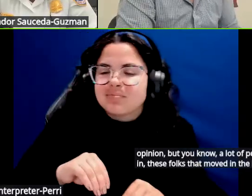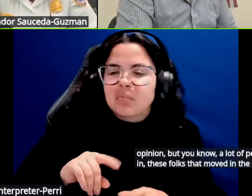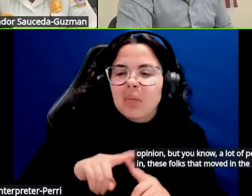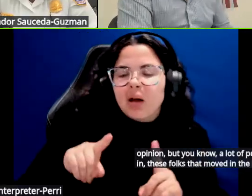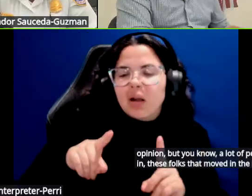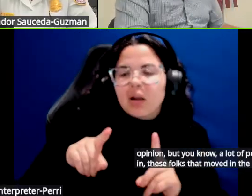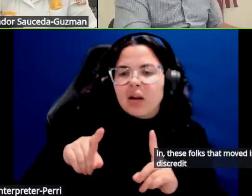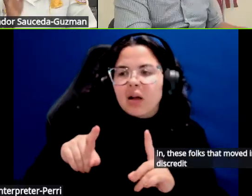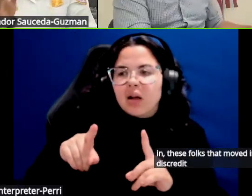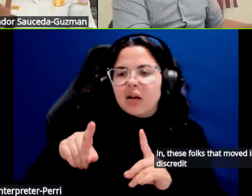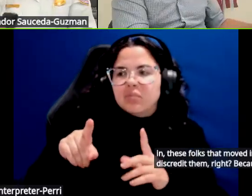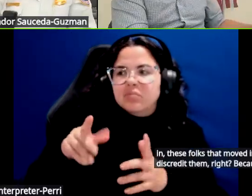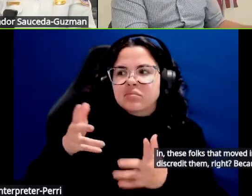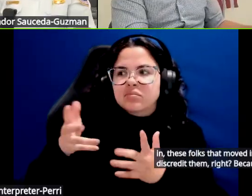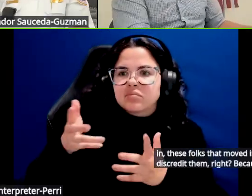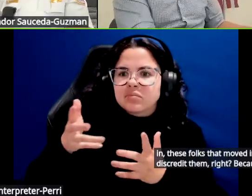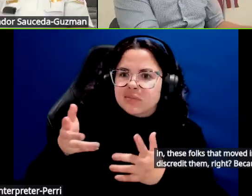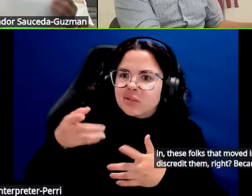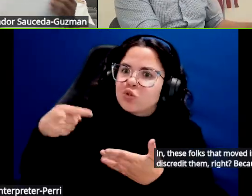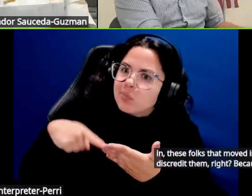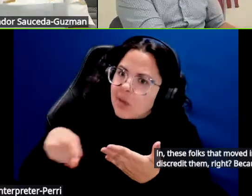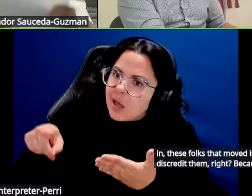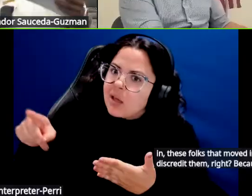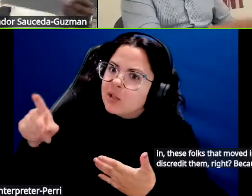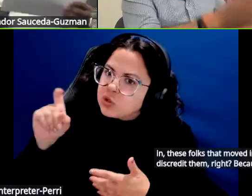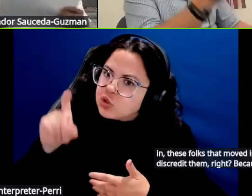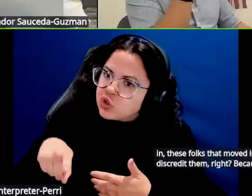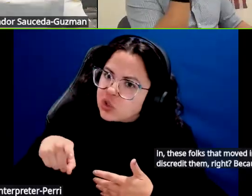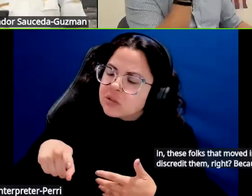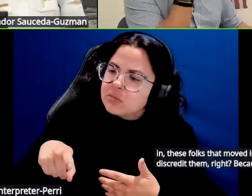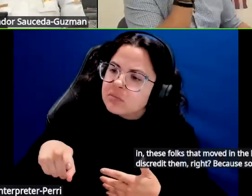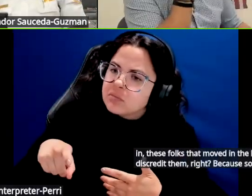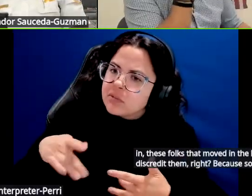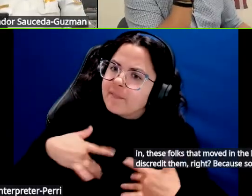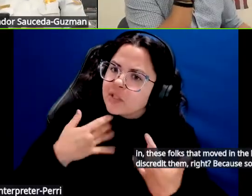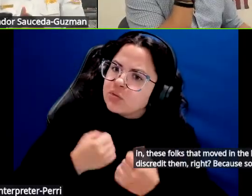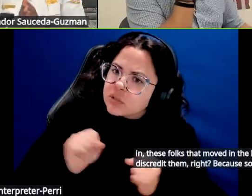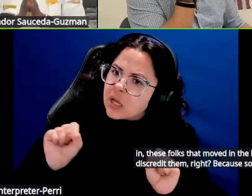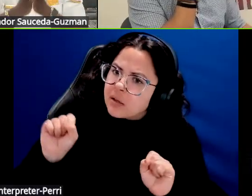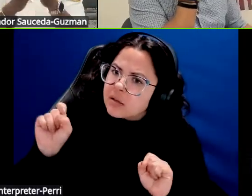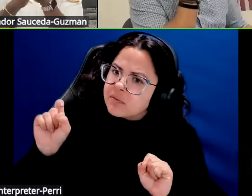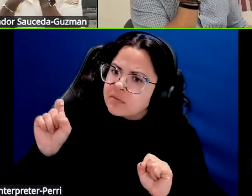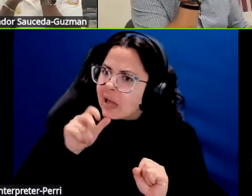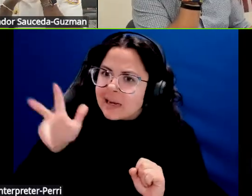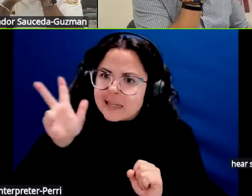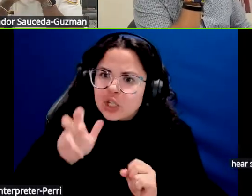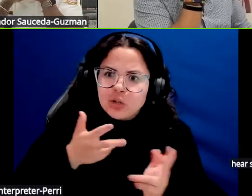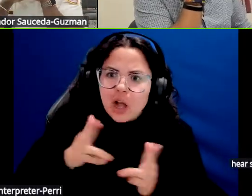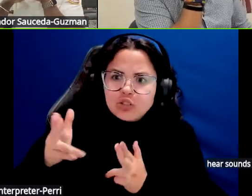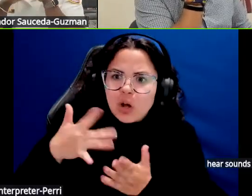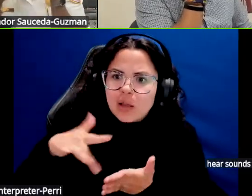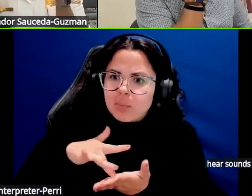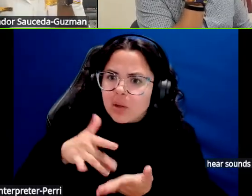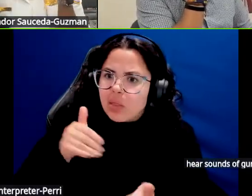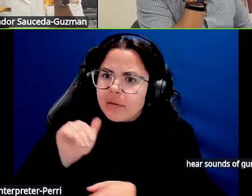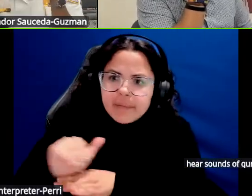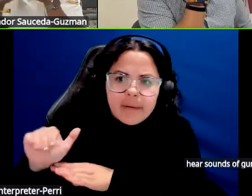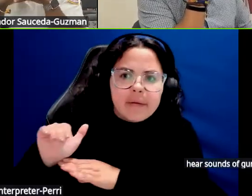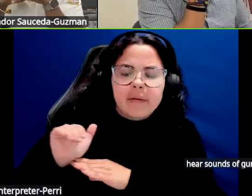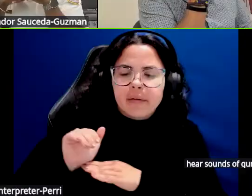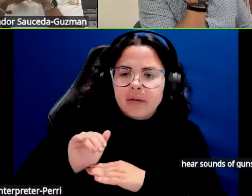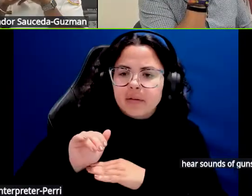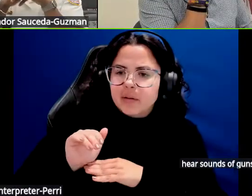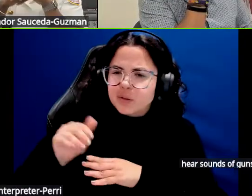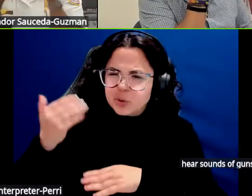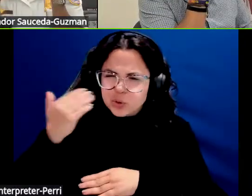right? Because No, you live somewhere, you pay your money, you should not hear sounds of gunshots in the middle of the night, or, you